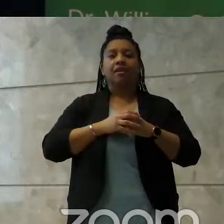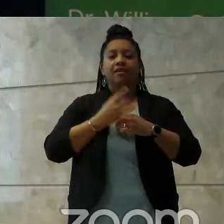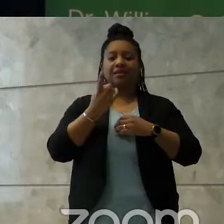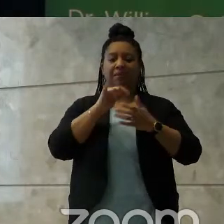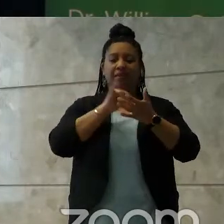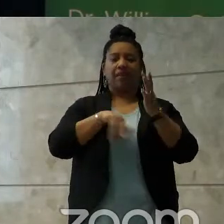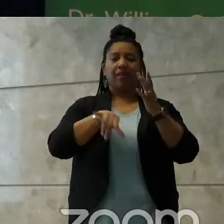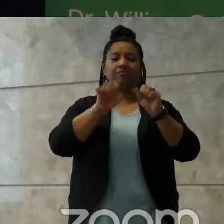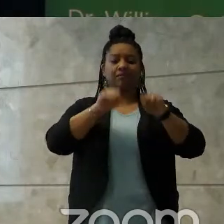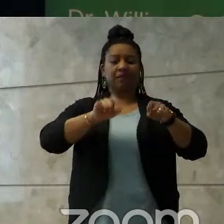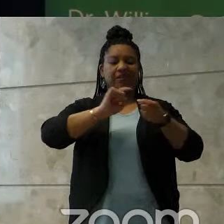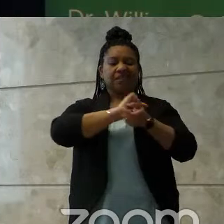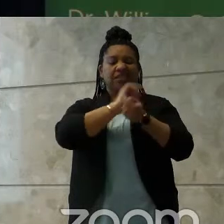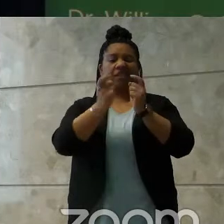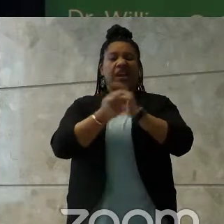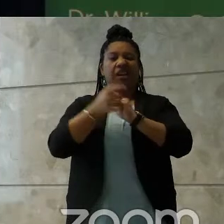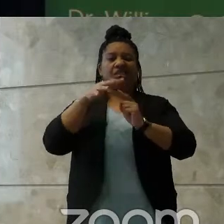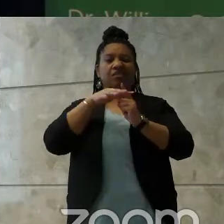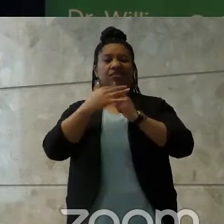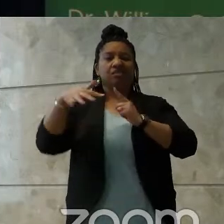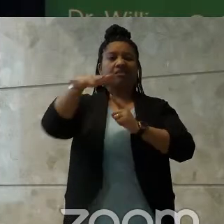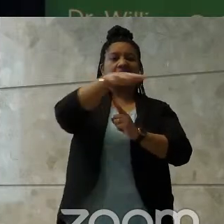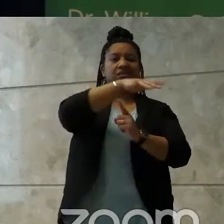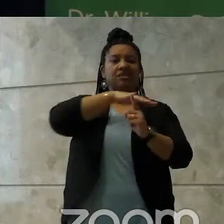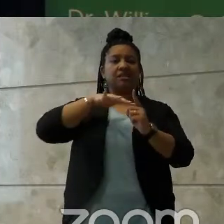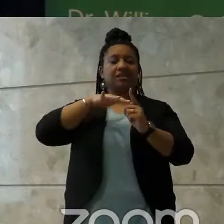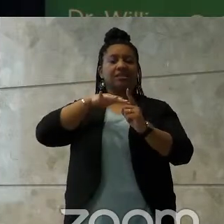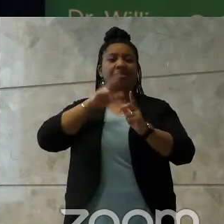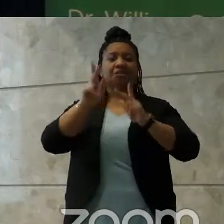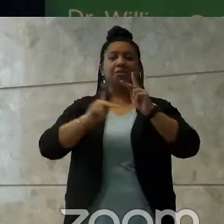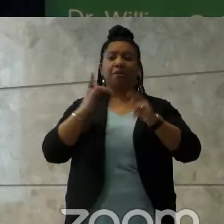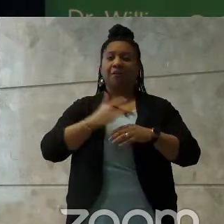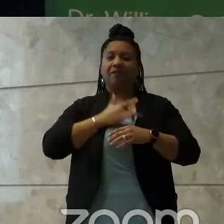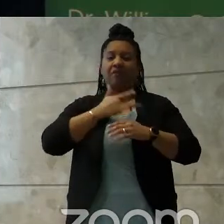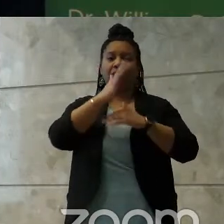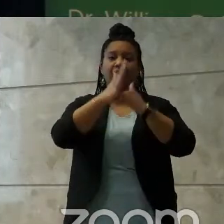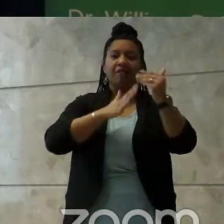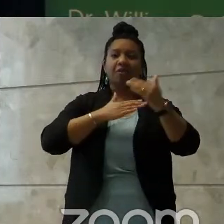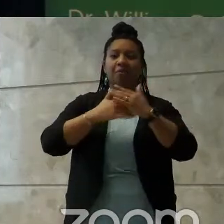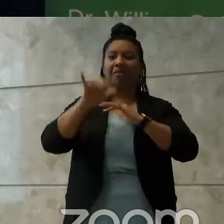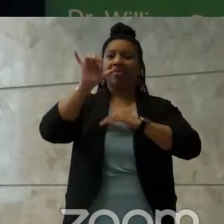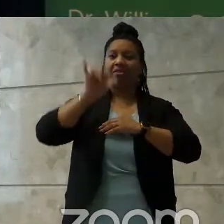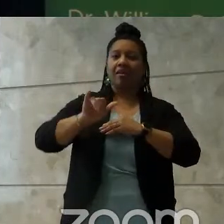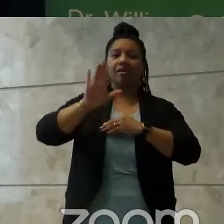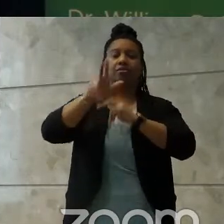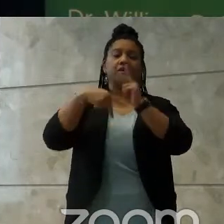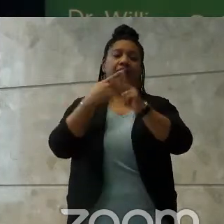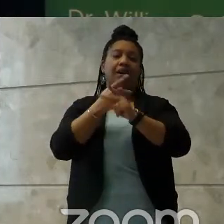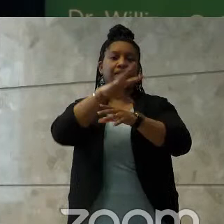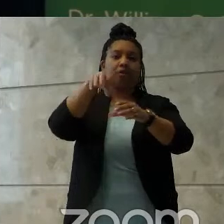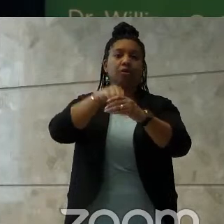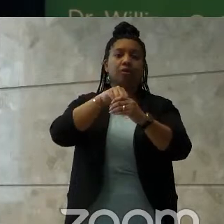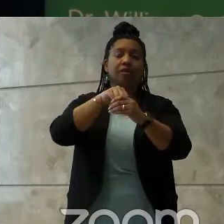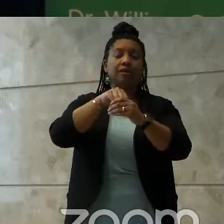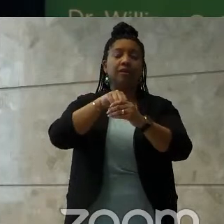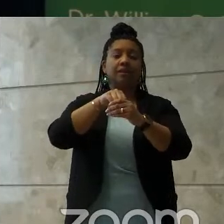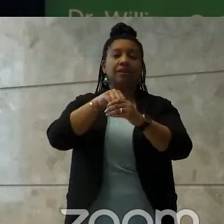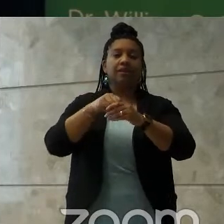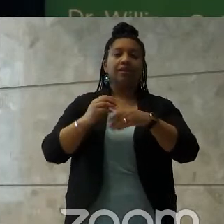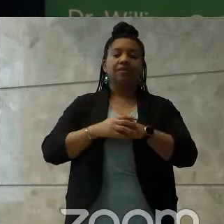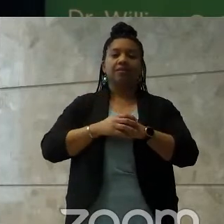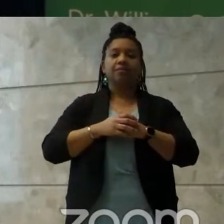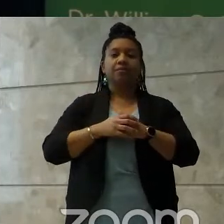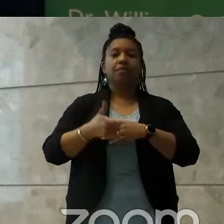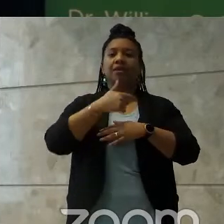space so that folks can feel comfortable, that's the inclusion that you're talking about. Not that we have to ingratiate